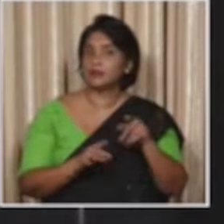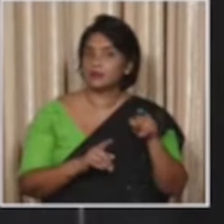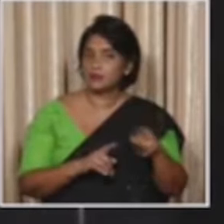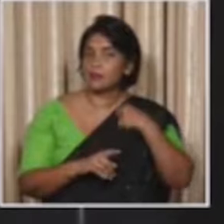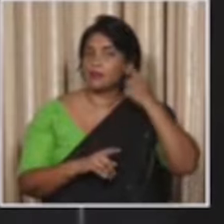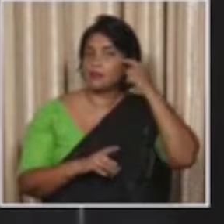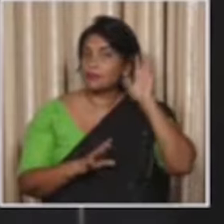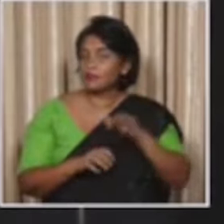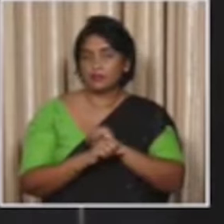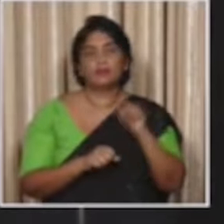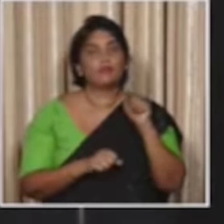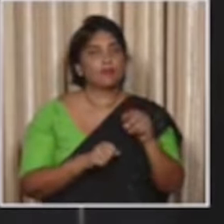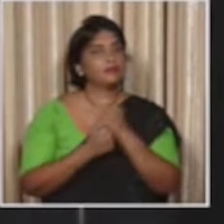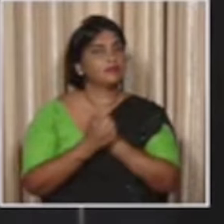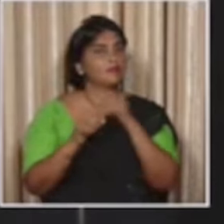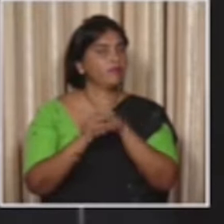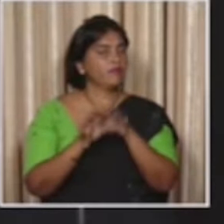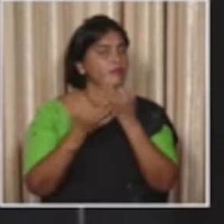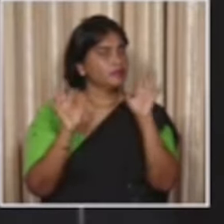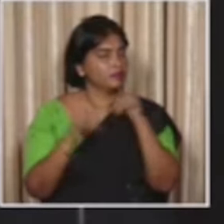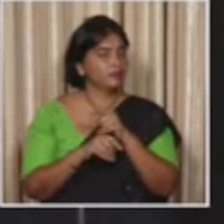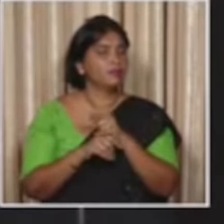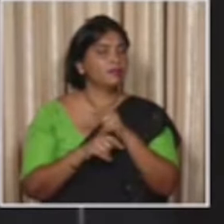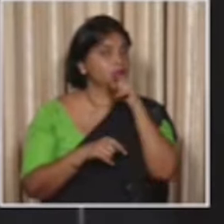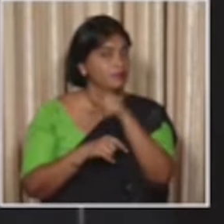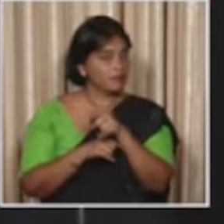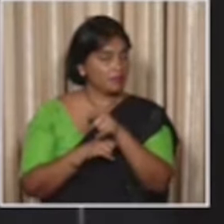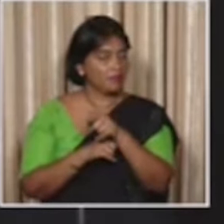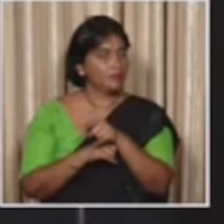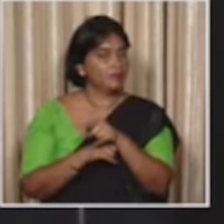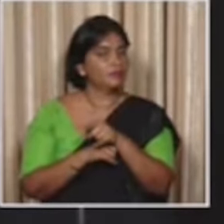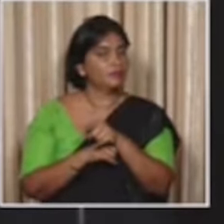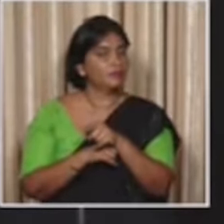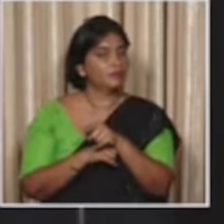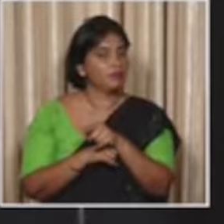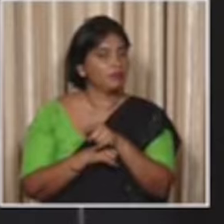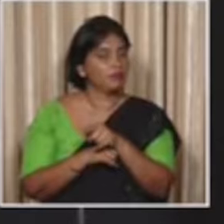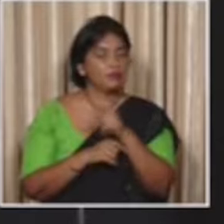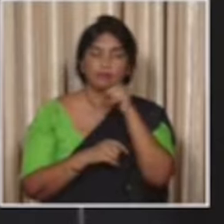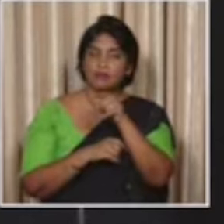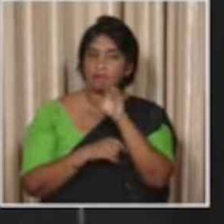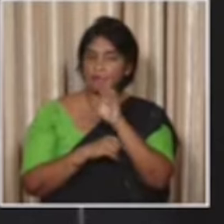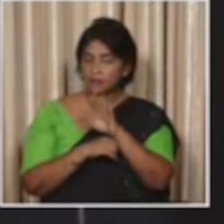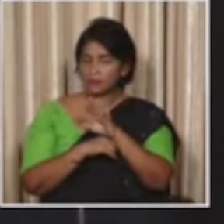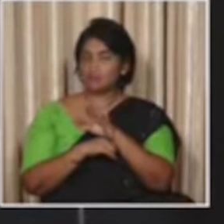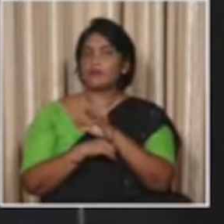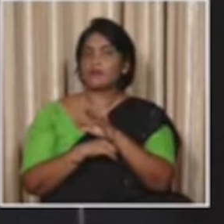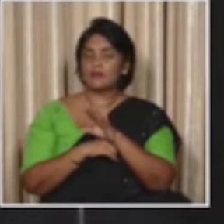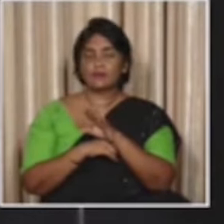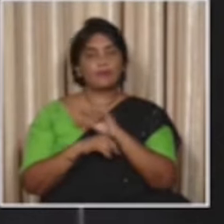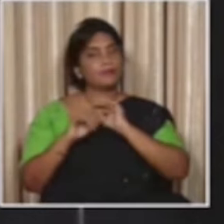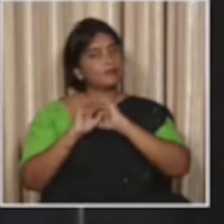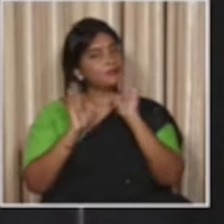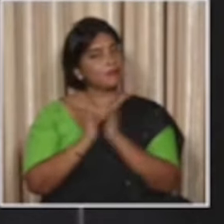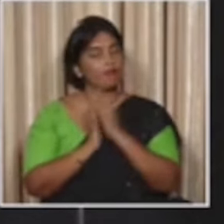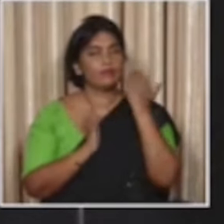They want to finally sacrifice the hostages, but eliminate the entire civilian population